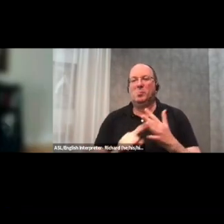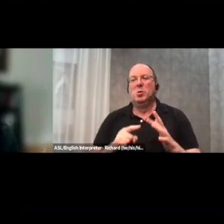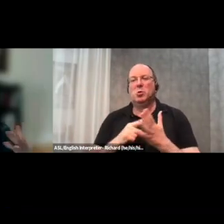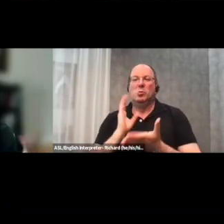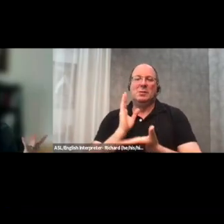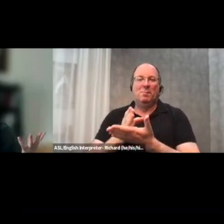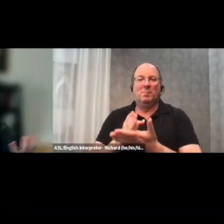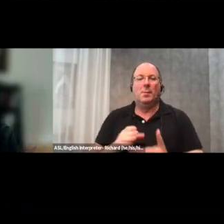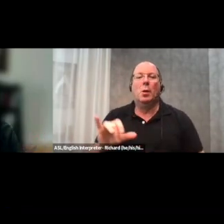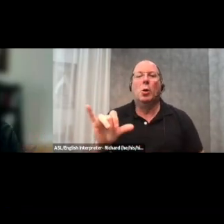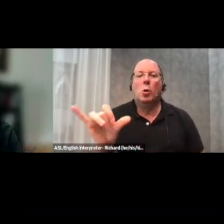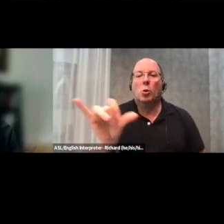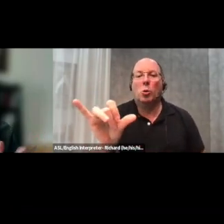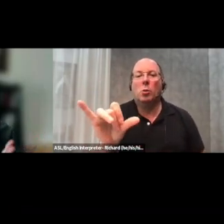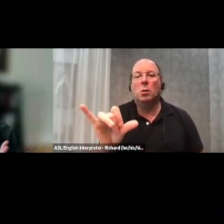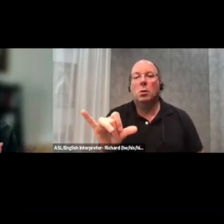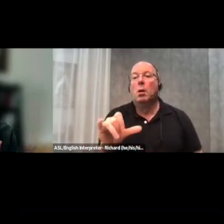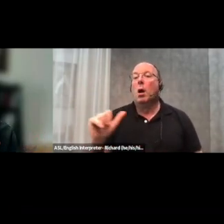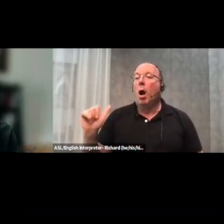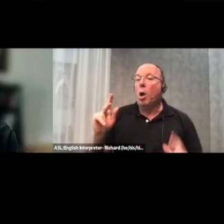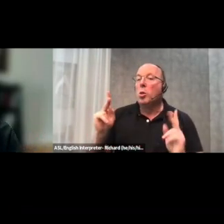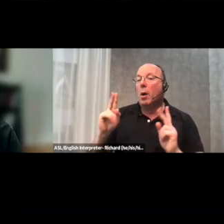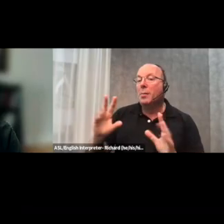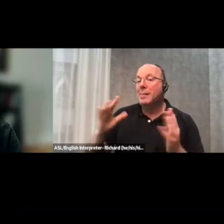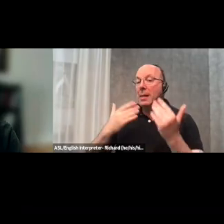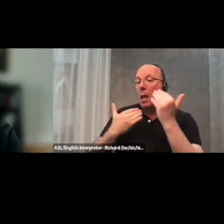It's also, of course, important to respect other people's